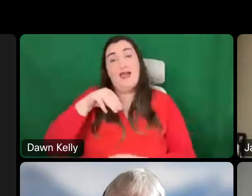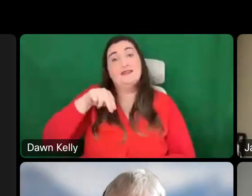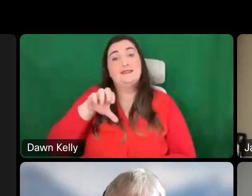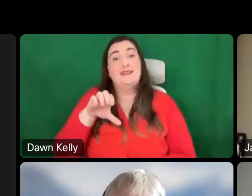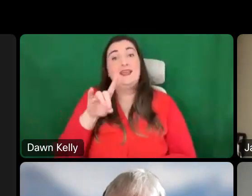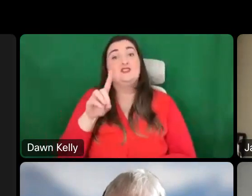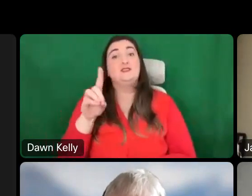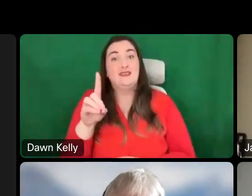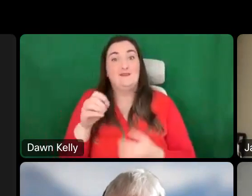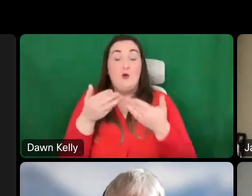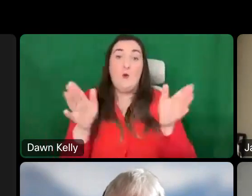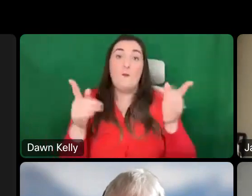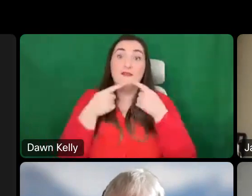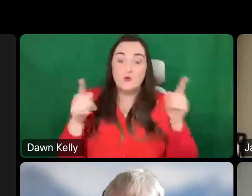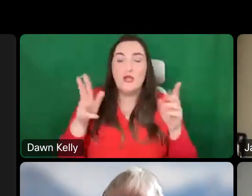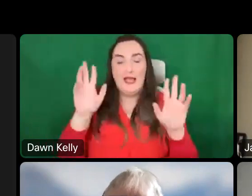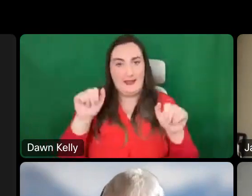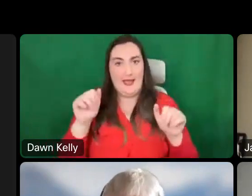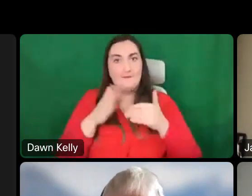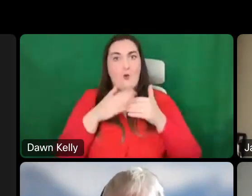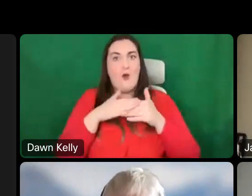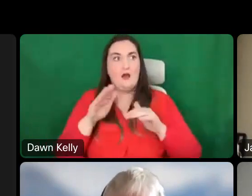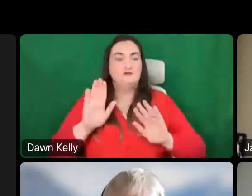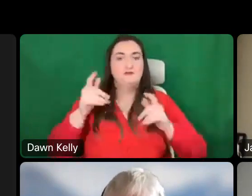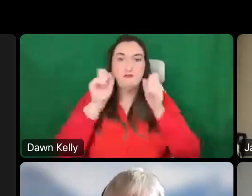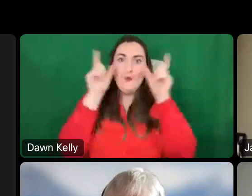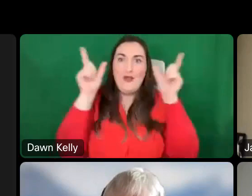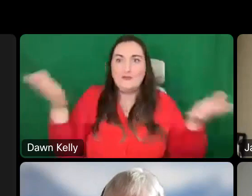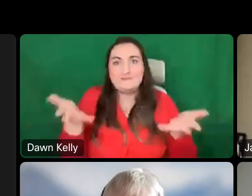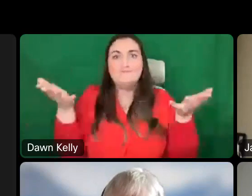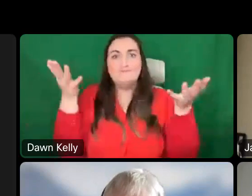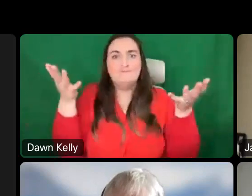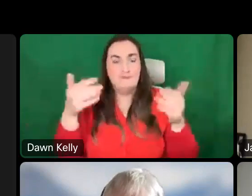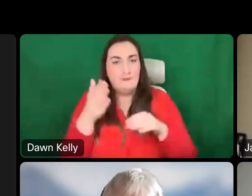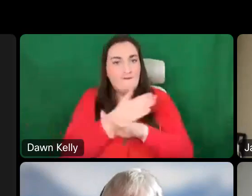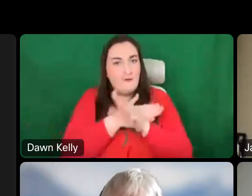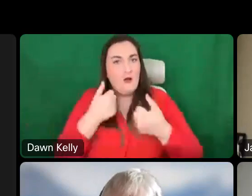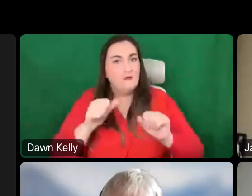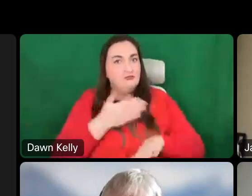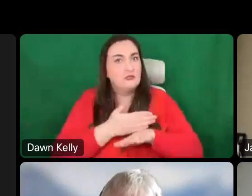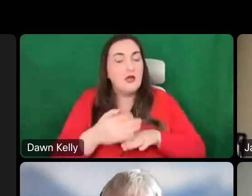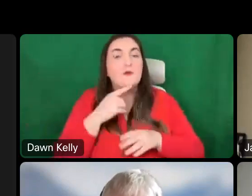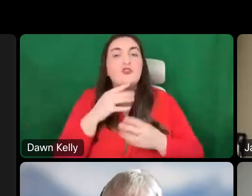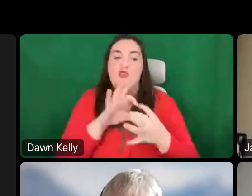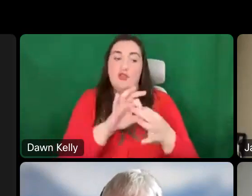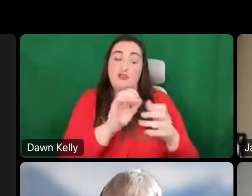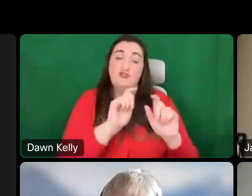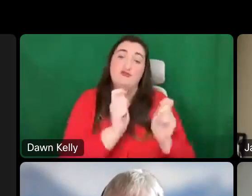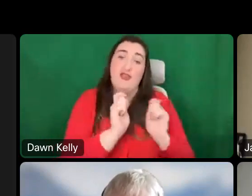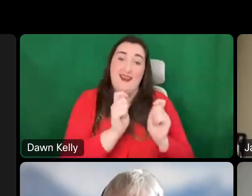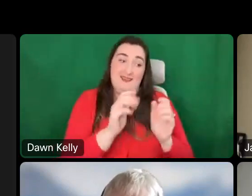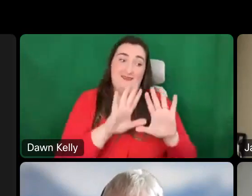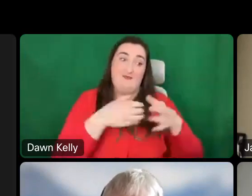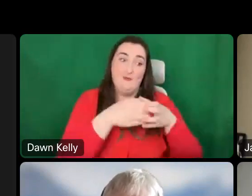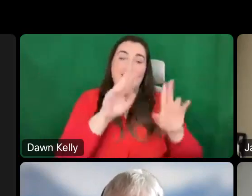Open Disclosure Committee that I could raise further awareness of it before it comes into place, but that the relevant training bodies for each specialty could help